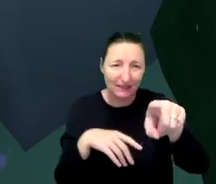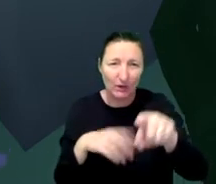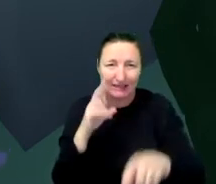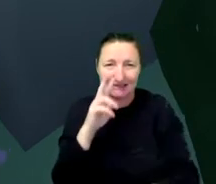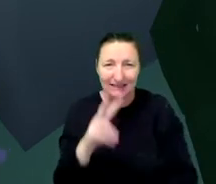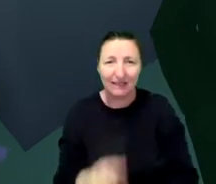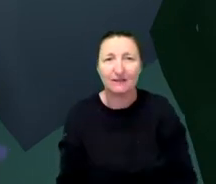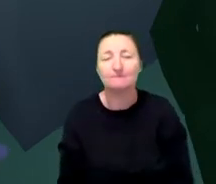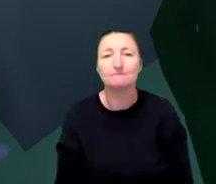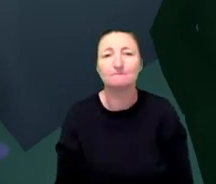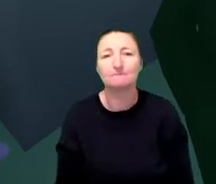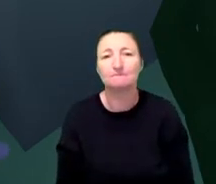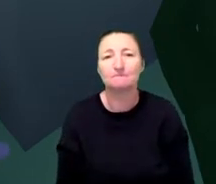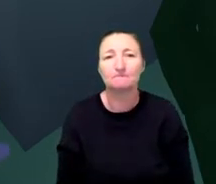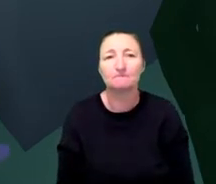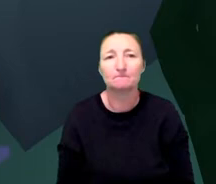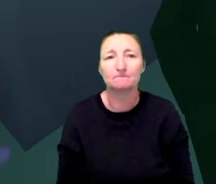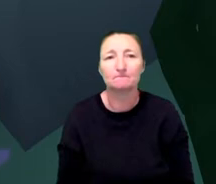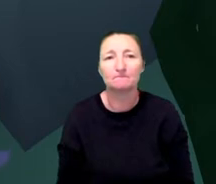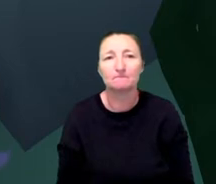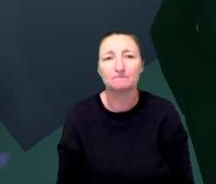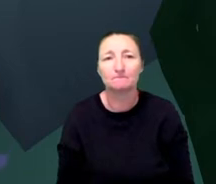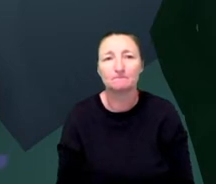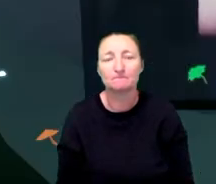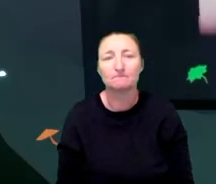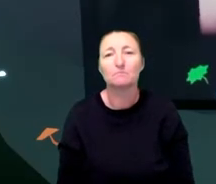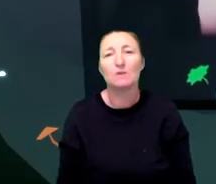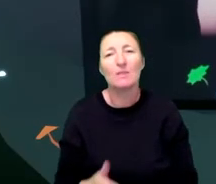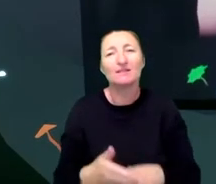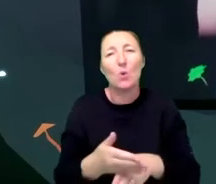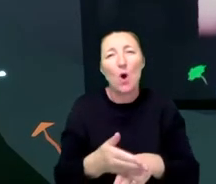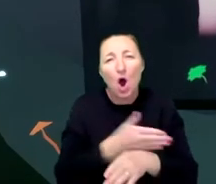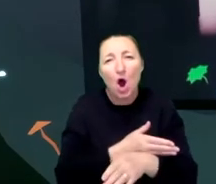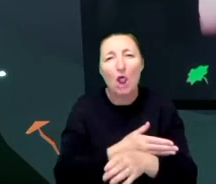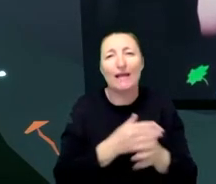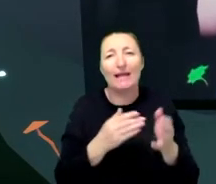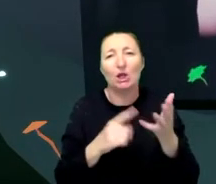model, which I can show. And an early UI. And an early UI.